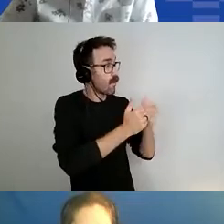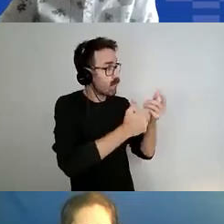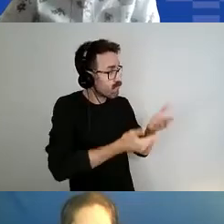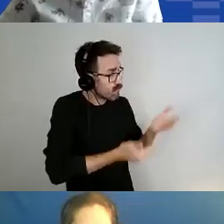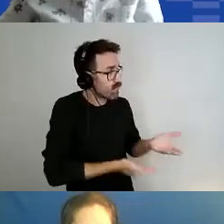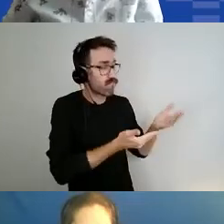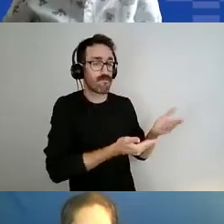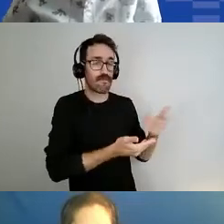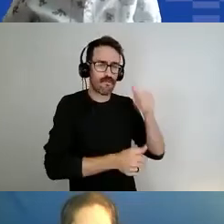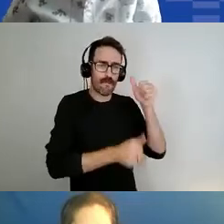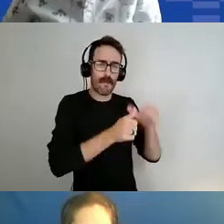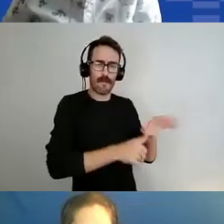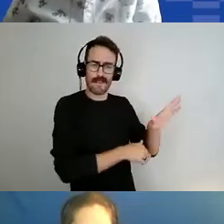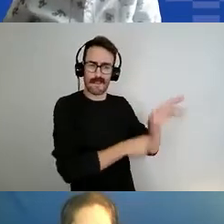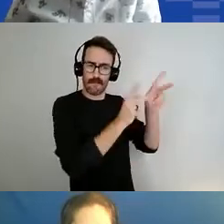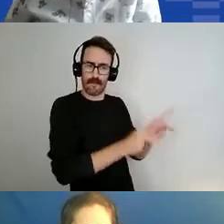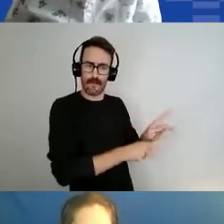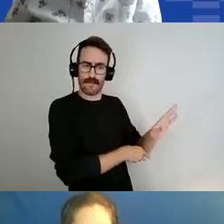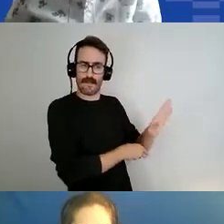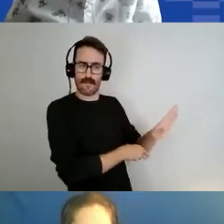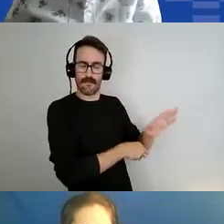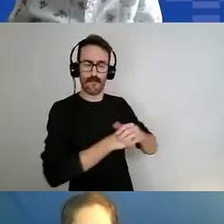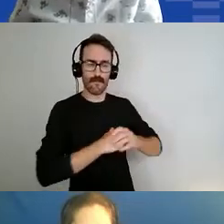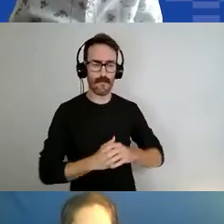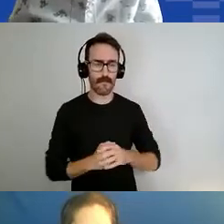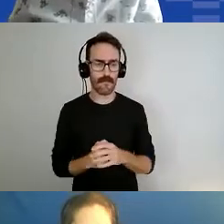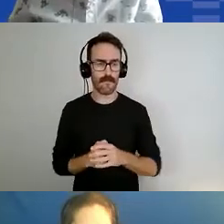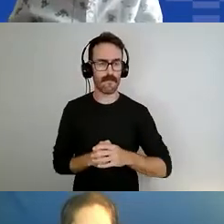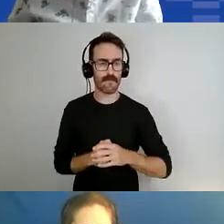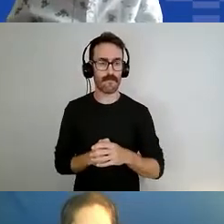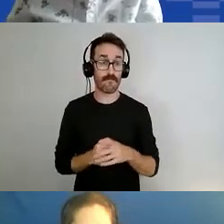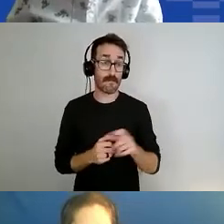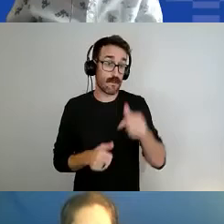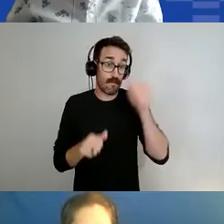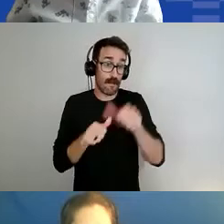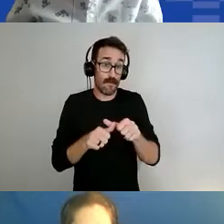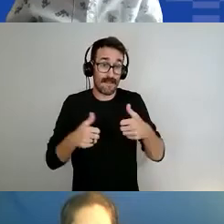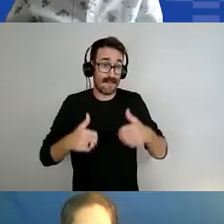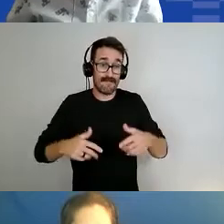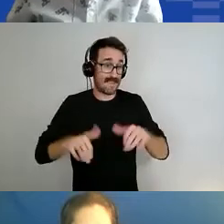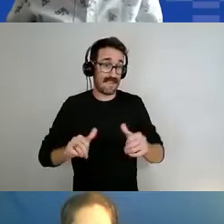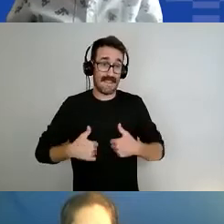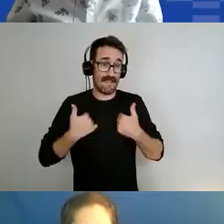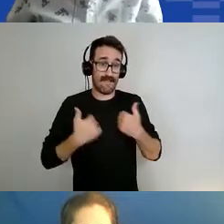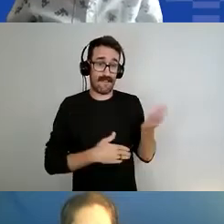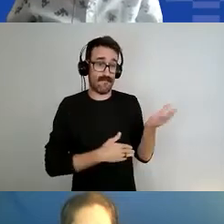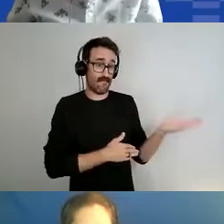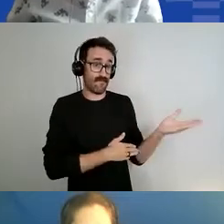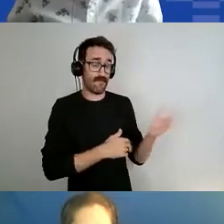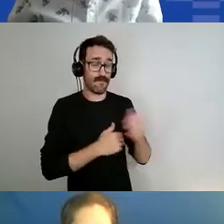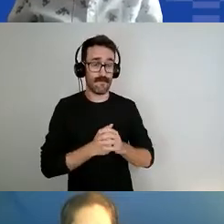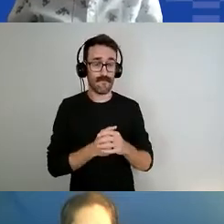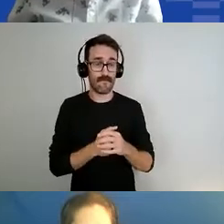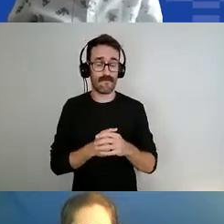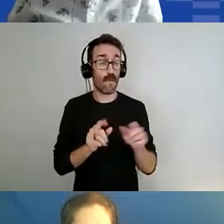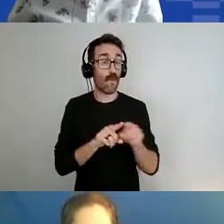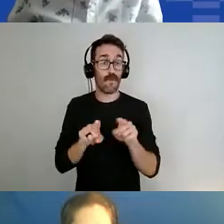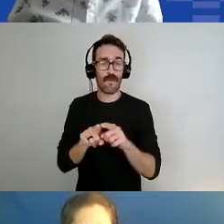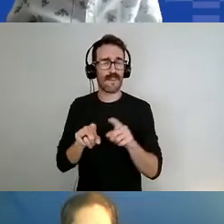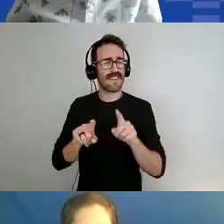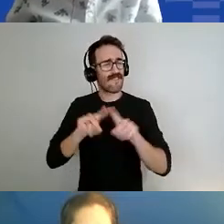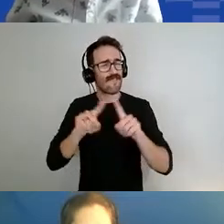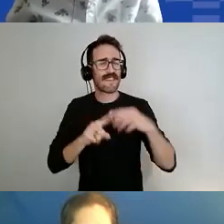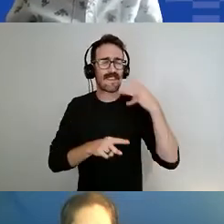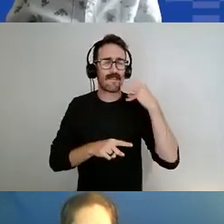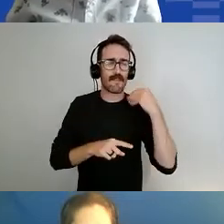remembering also that people are still there. We also heard about experiences with